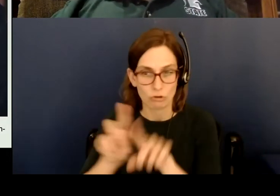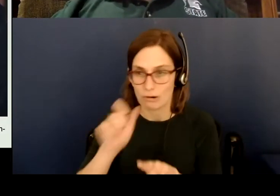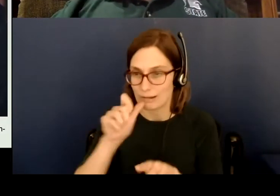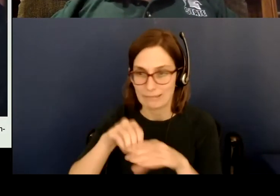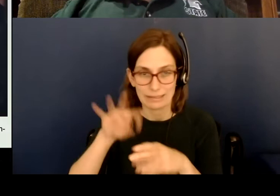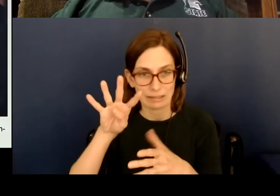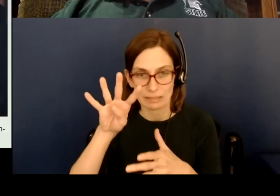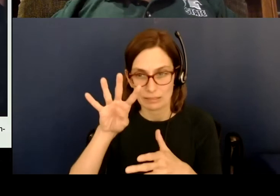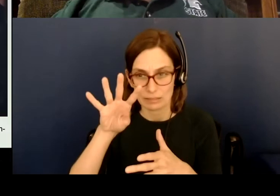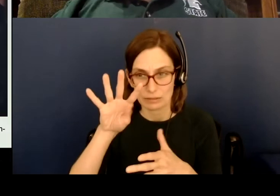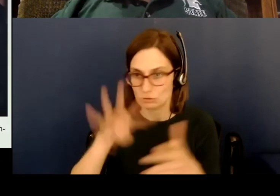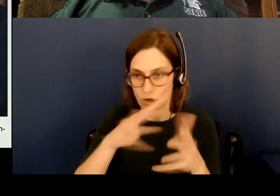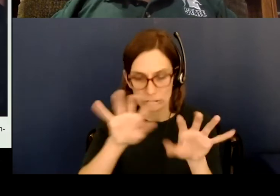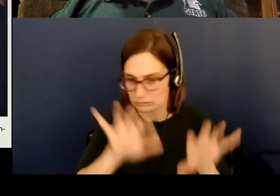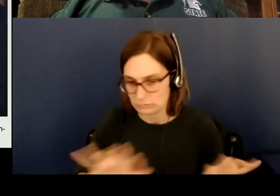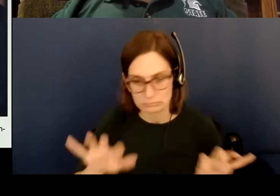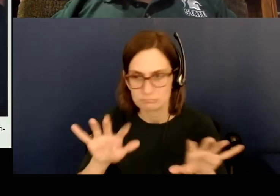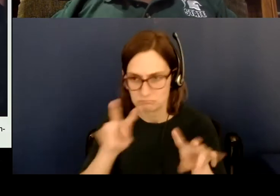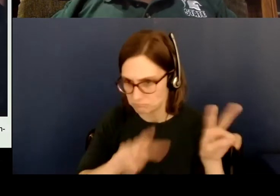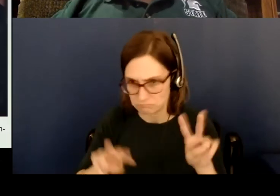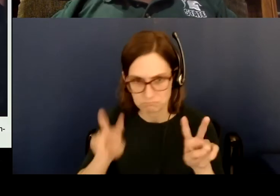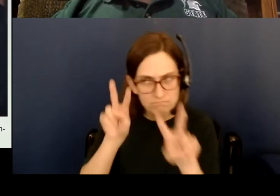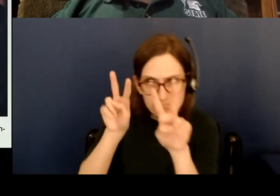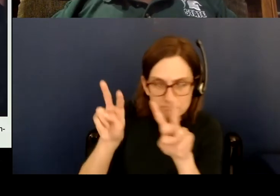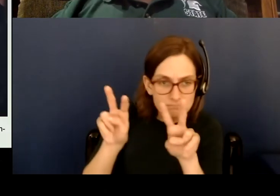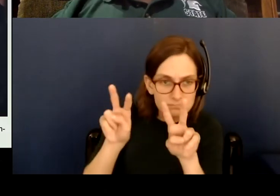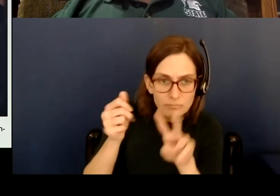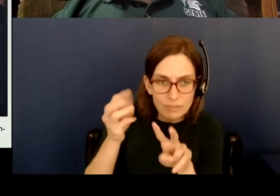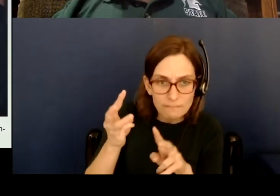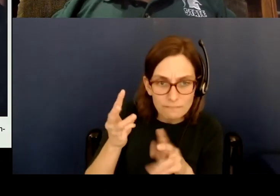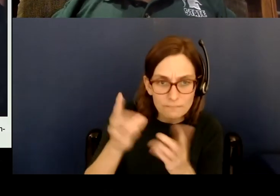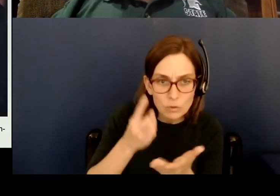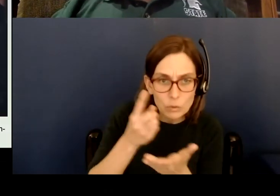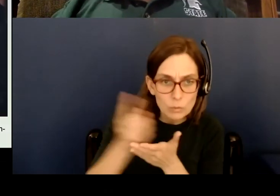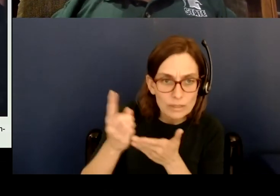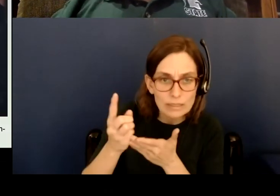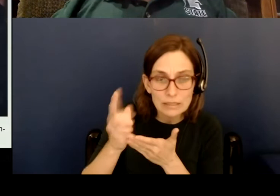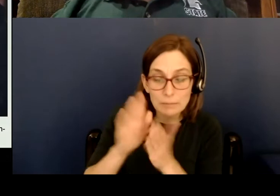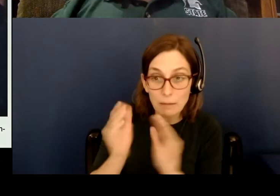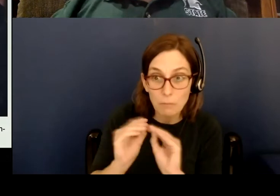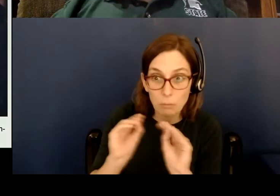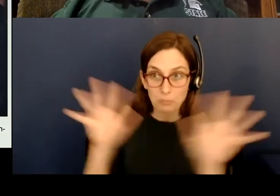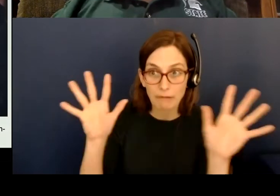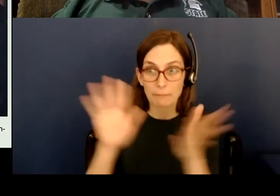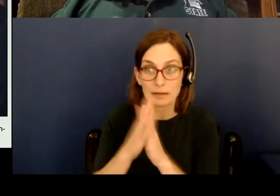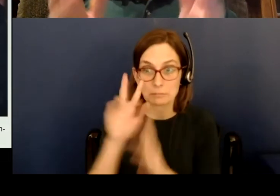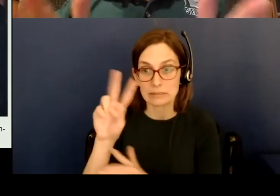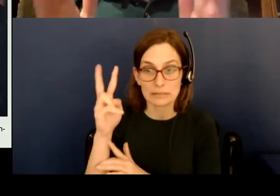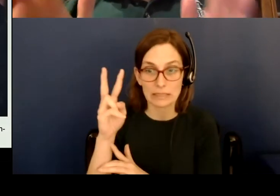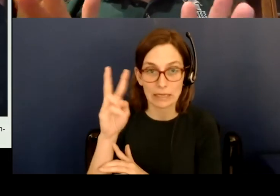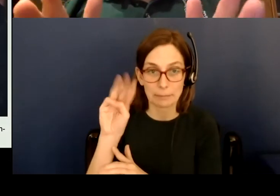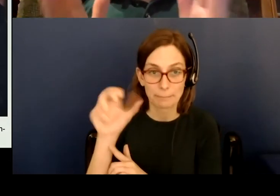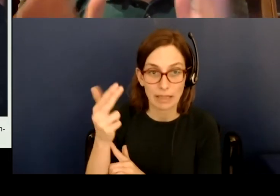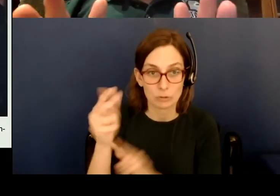he kept an eye on it. And in a few weeks, it doubled in brightness and was now a 2nd magnitude star. He